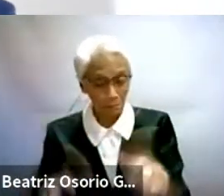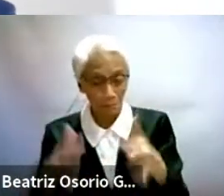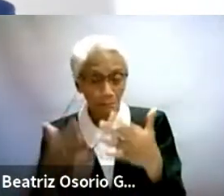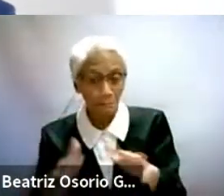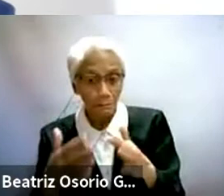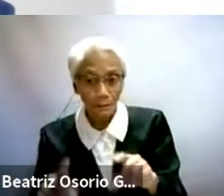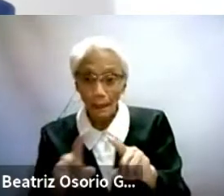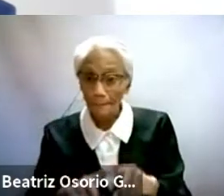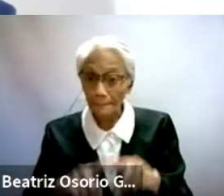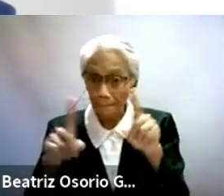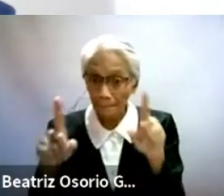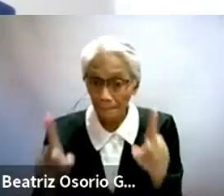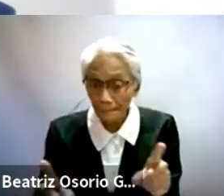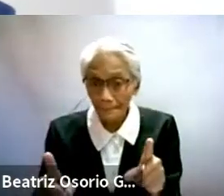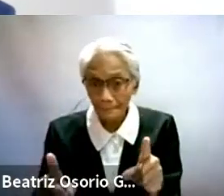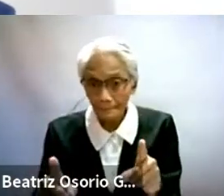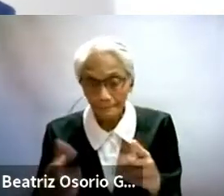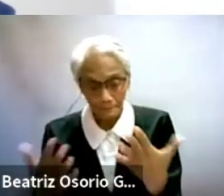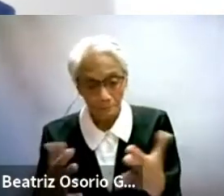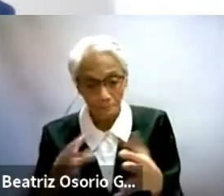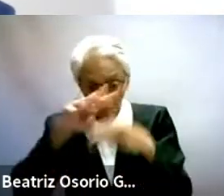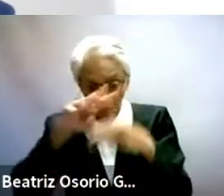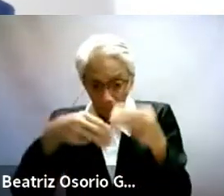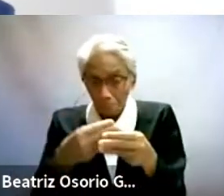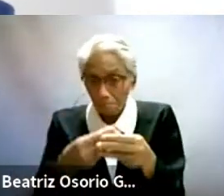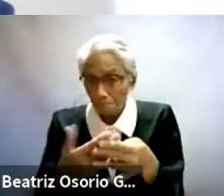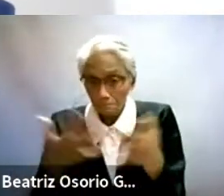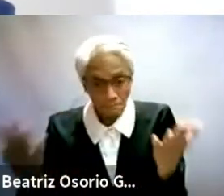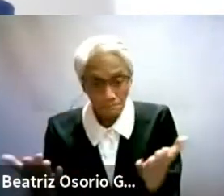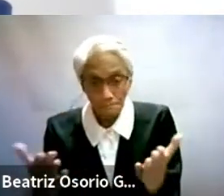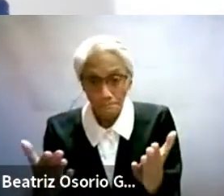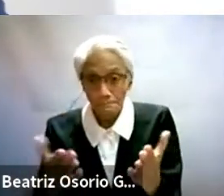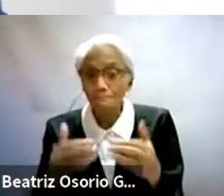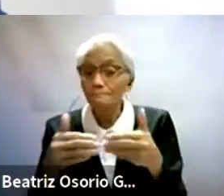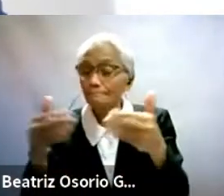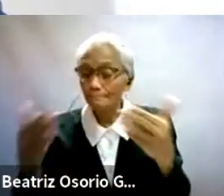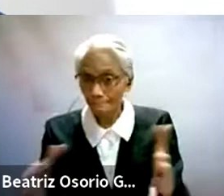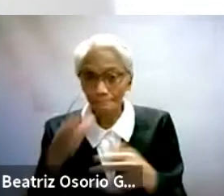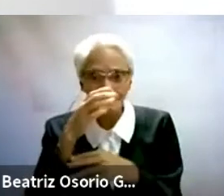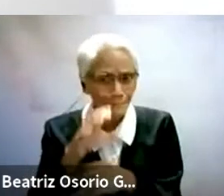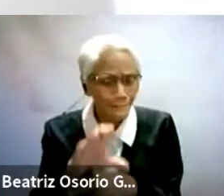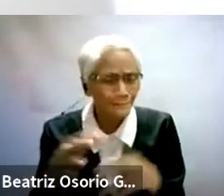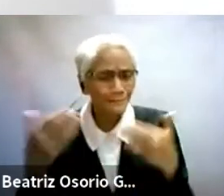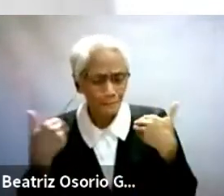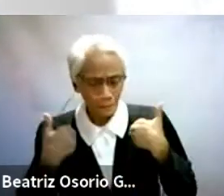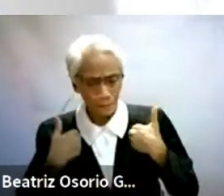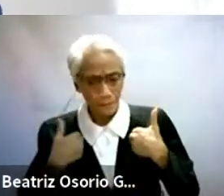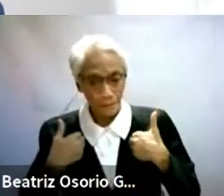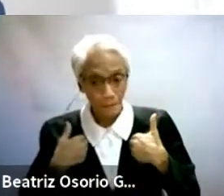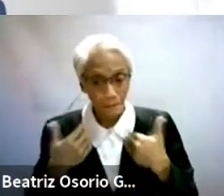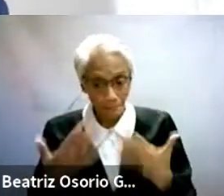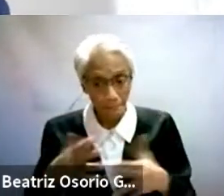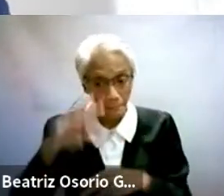by underlining the holistic nature of the general comment. There will be some of you who work